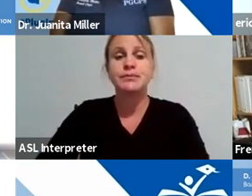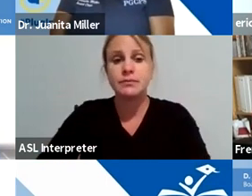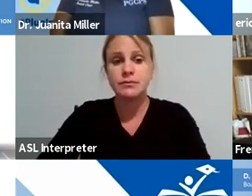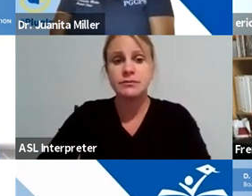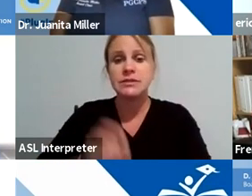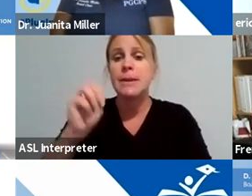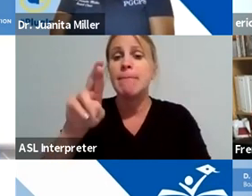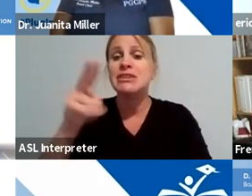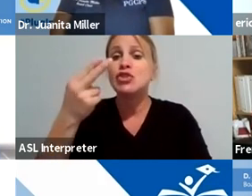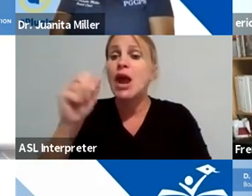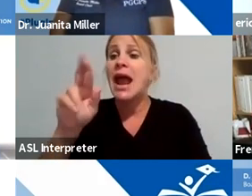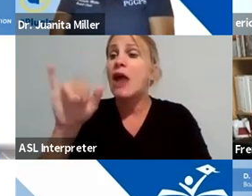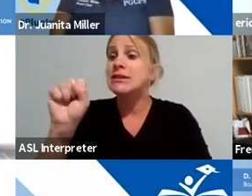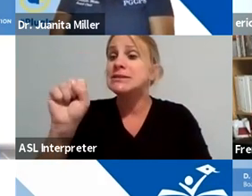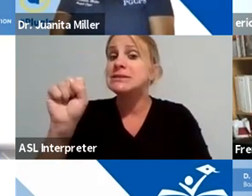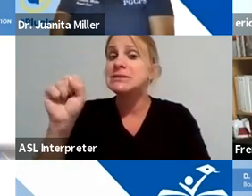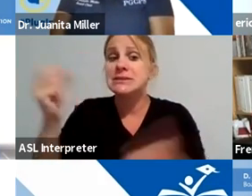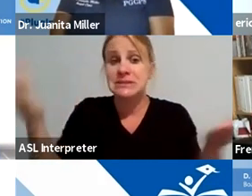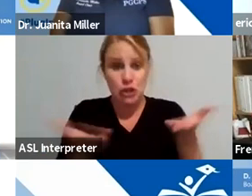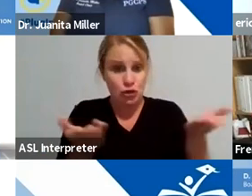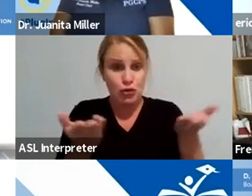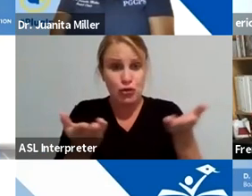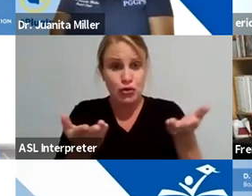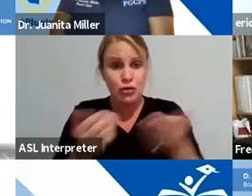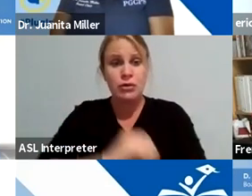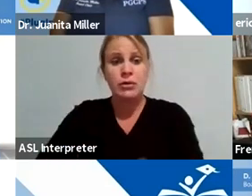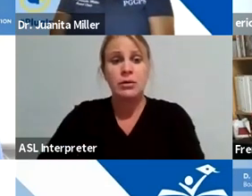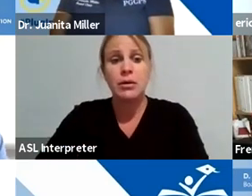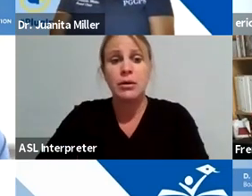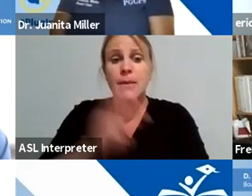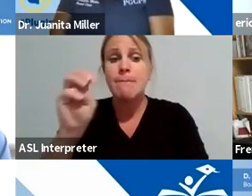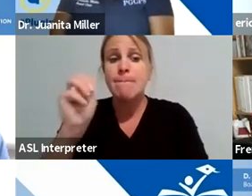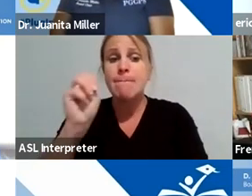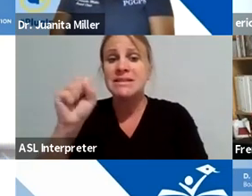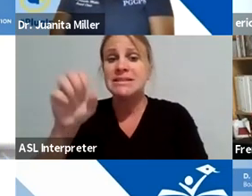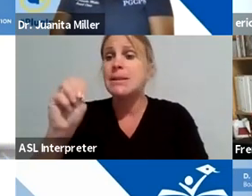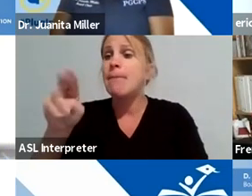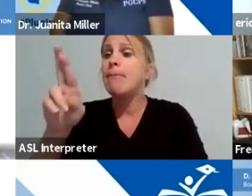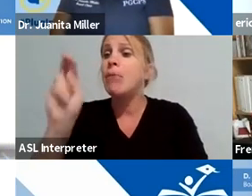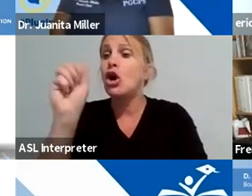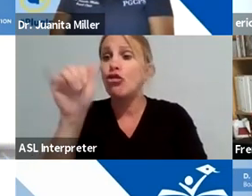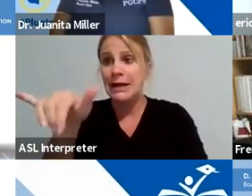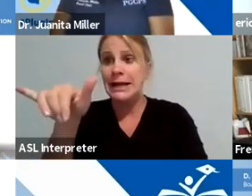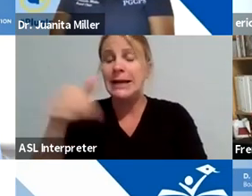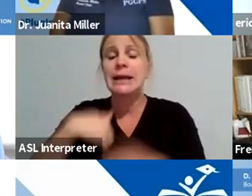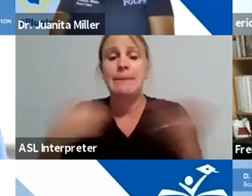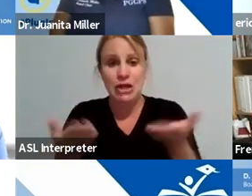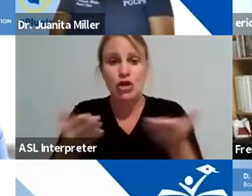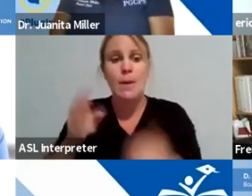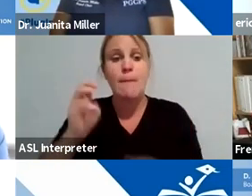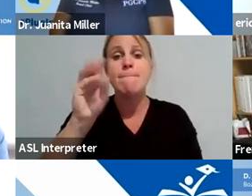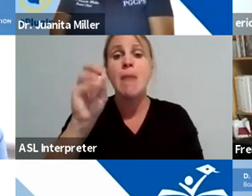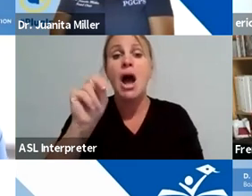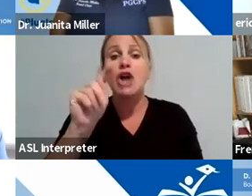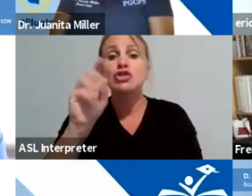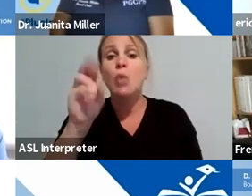Mr. Harris. Here. Mrs. Mickens Murray. Here. Mr. Montero. Here.